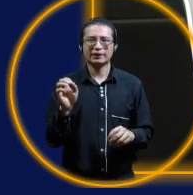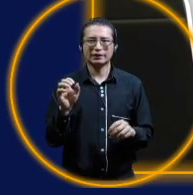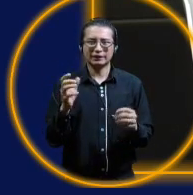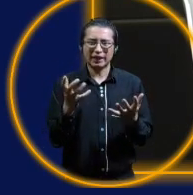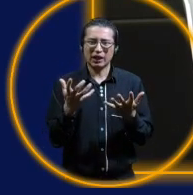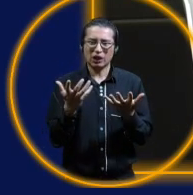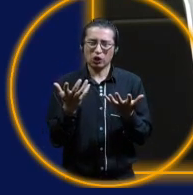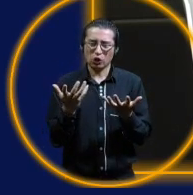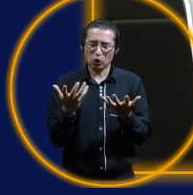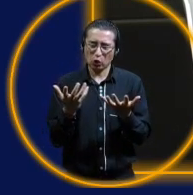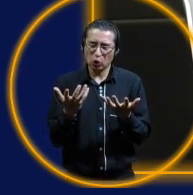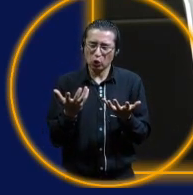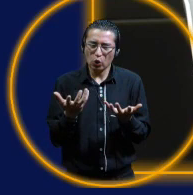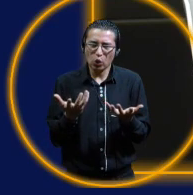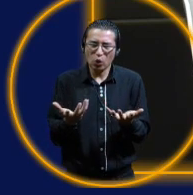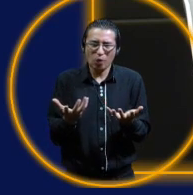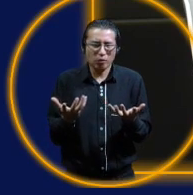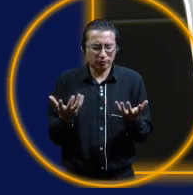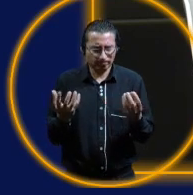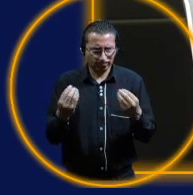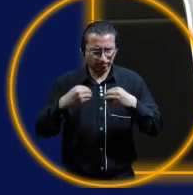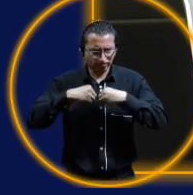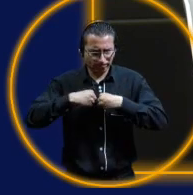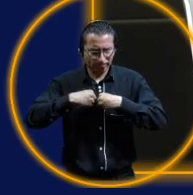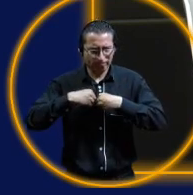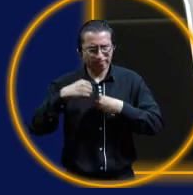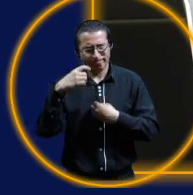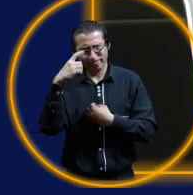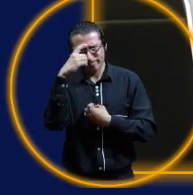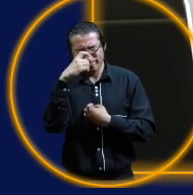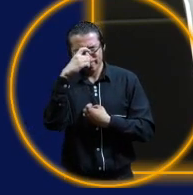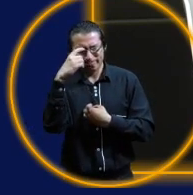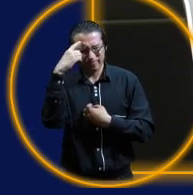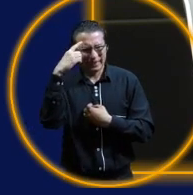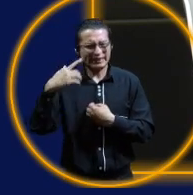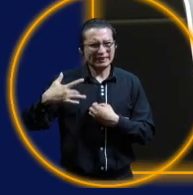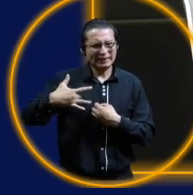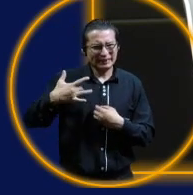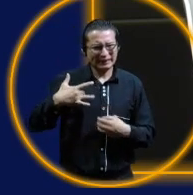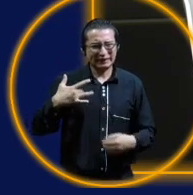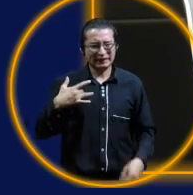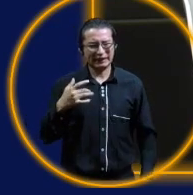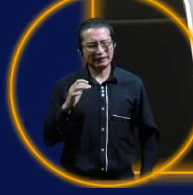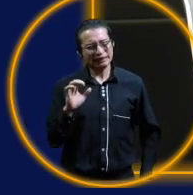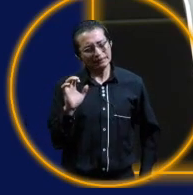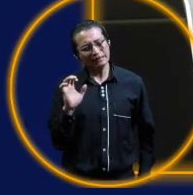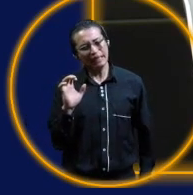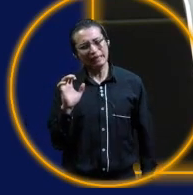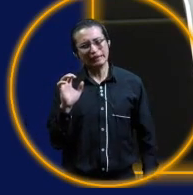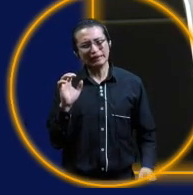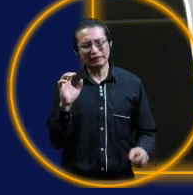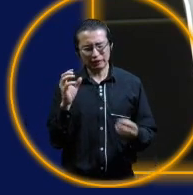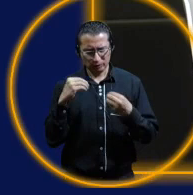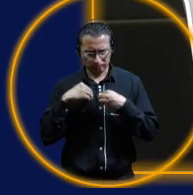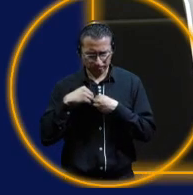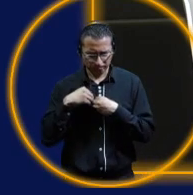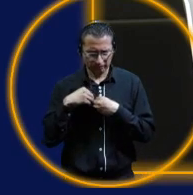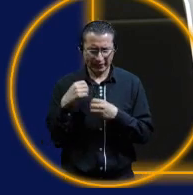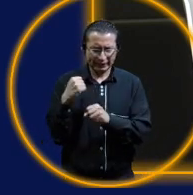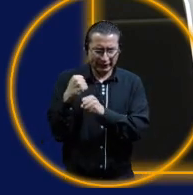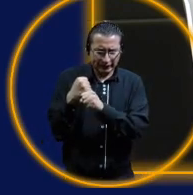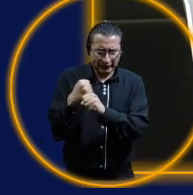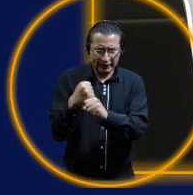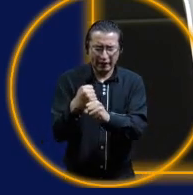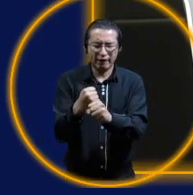so small that you feel that you're underappreciated or that your work is just like